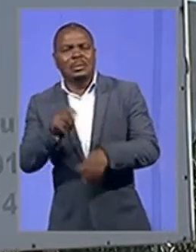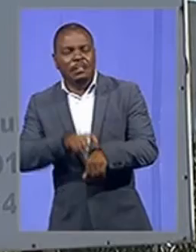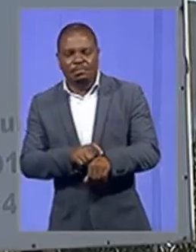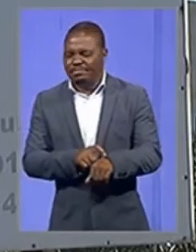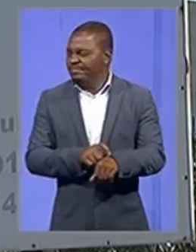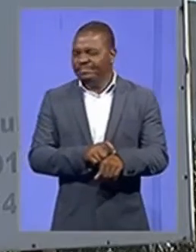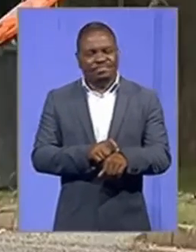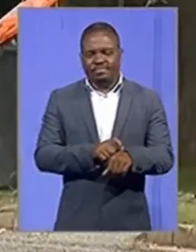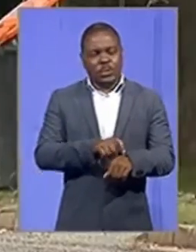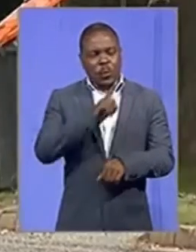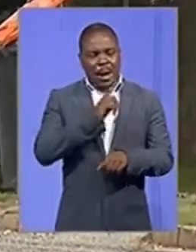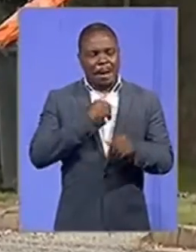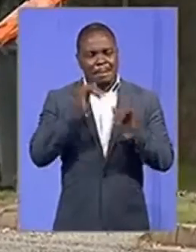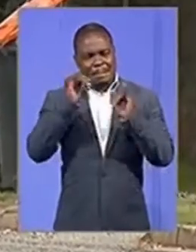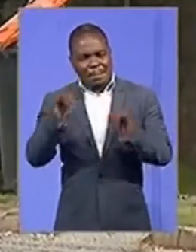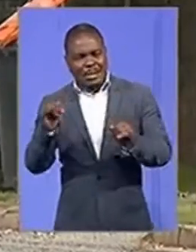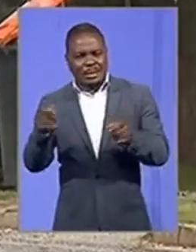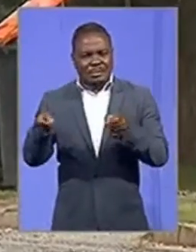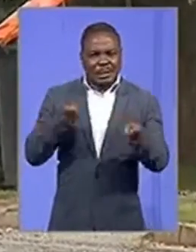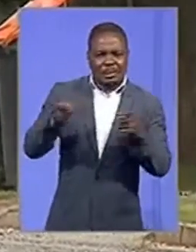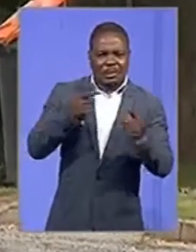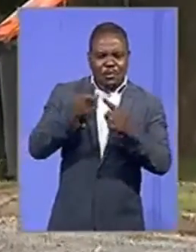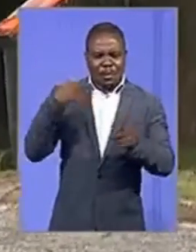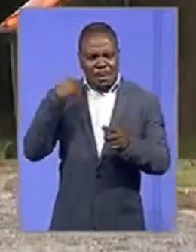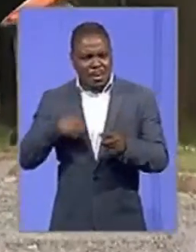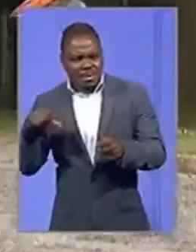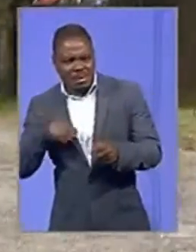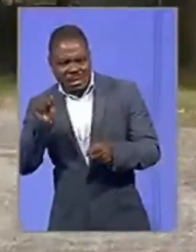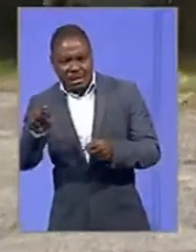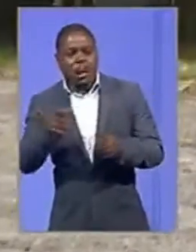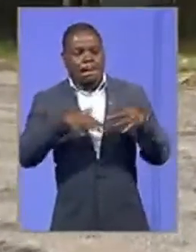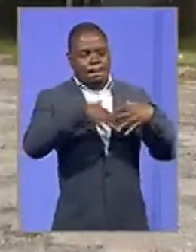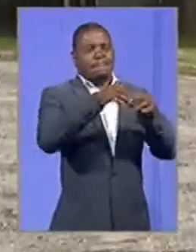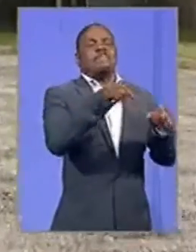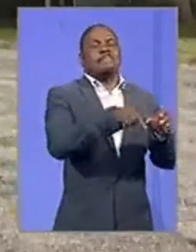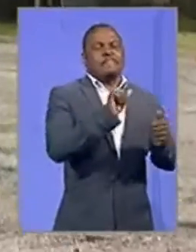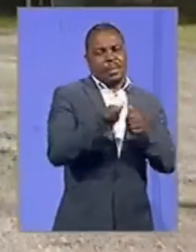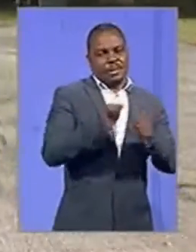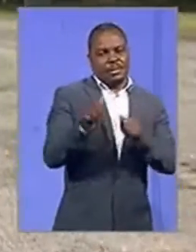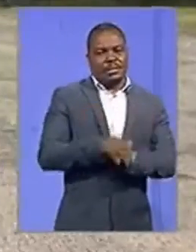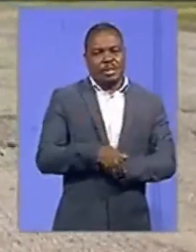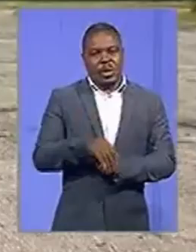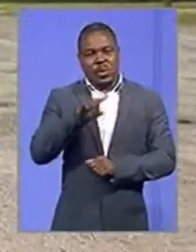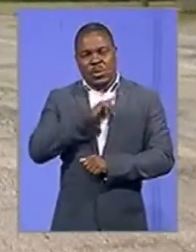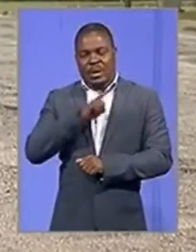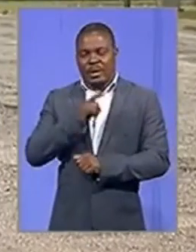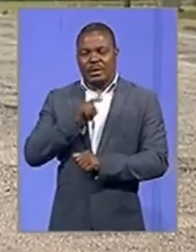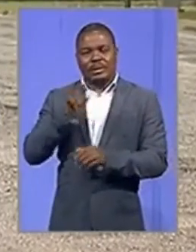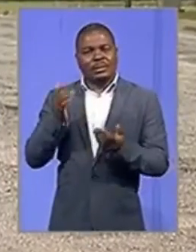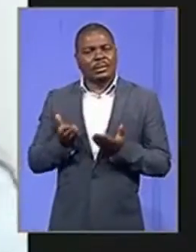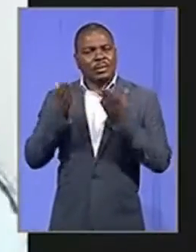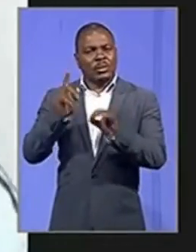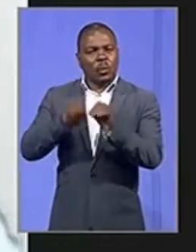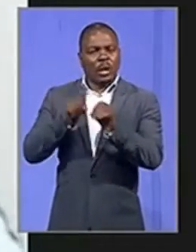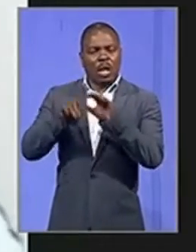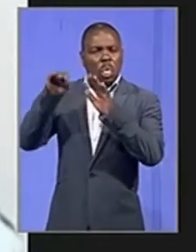poor management of municipalities. It's a response to declining quality of service delivery in